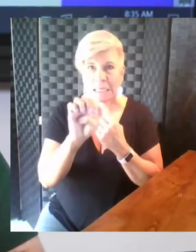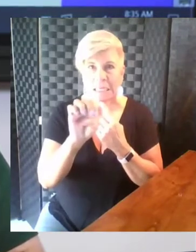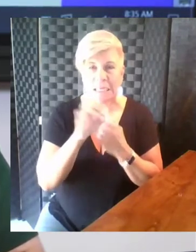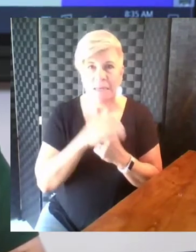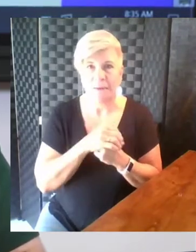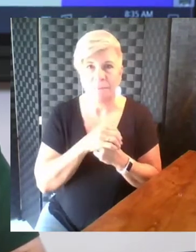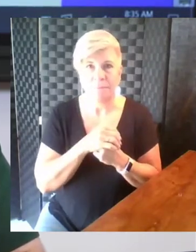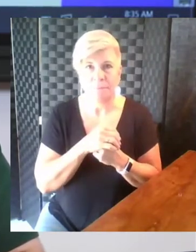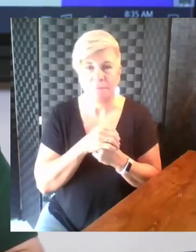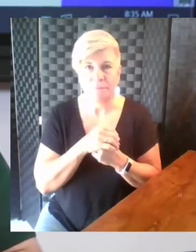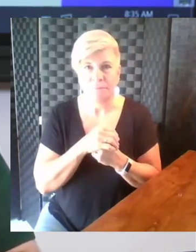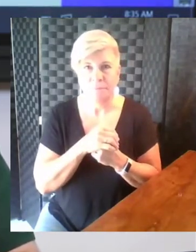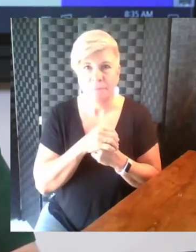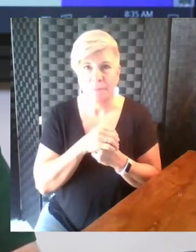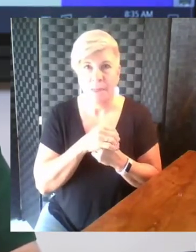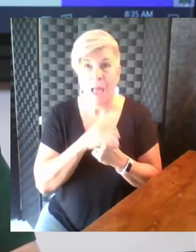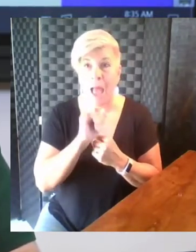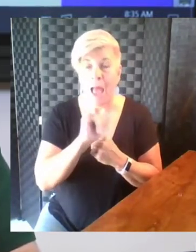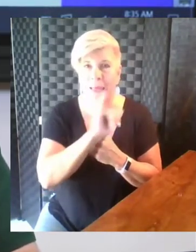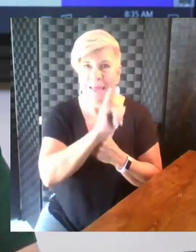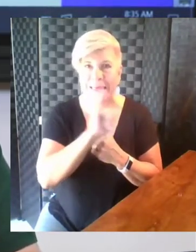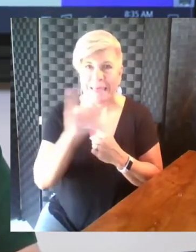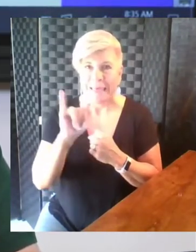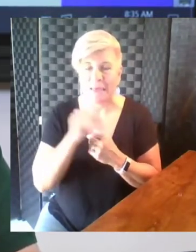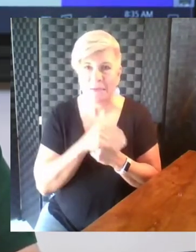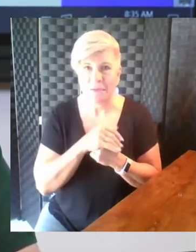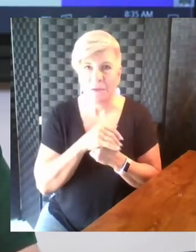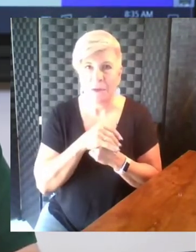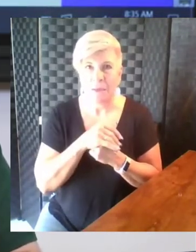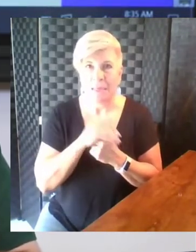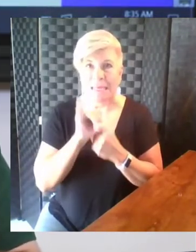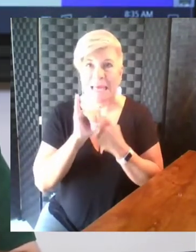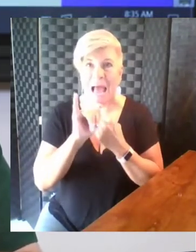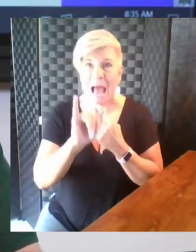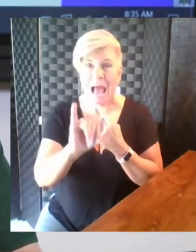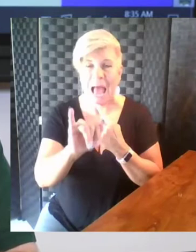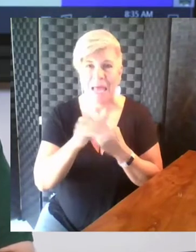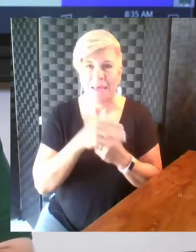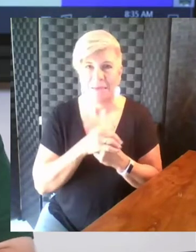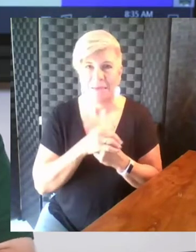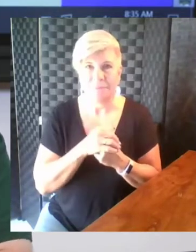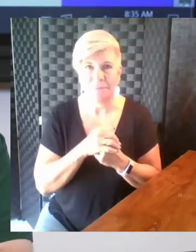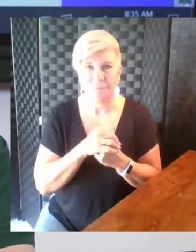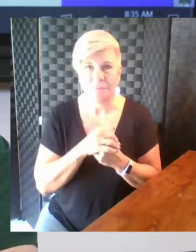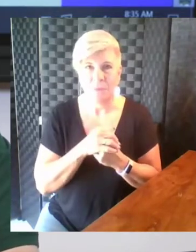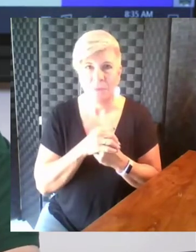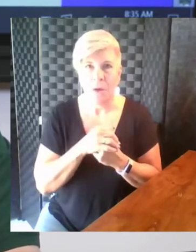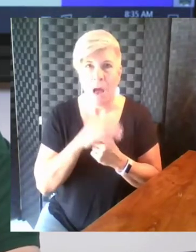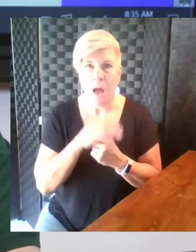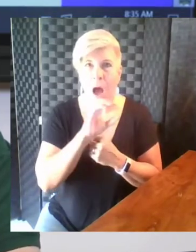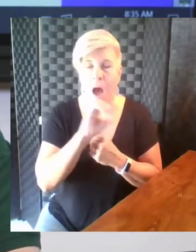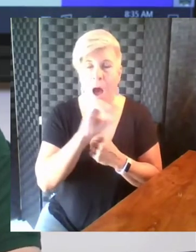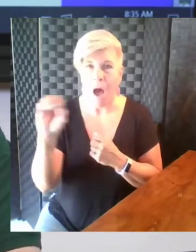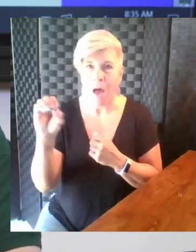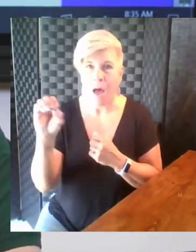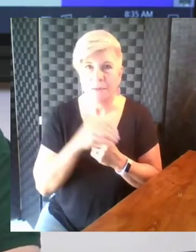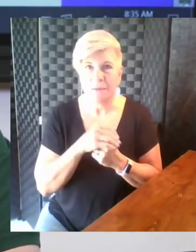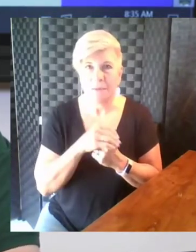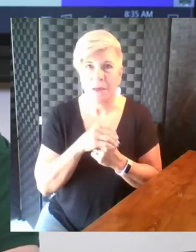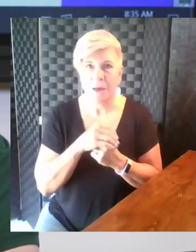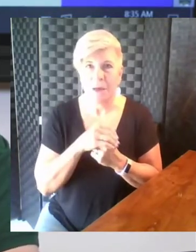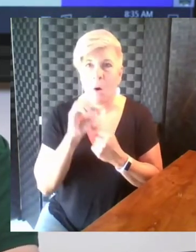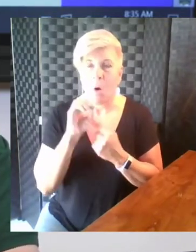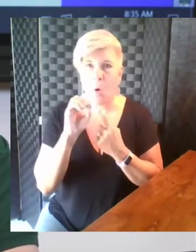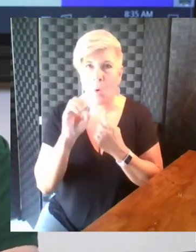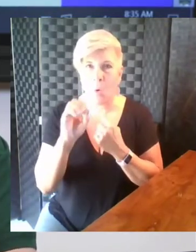name, E. I can go I, or it can say its name, I. O can go ah, or it can say its